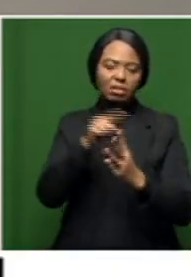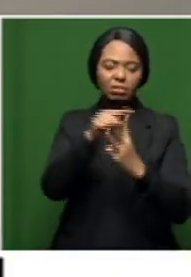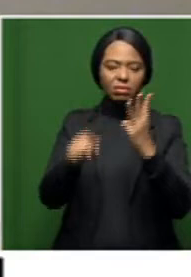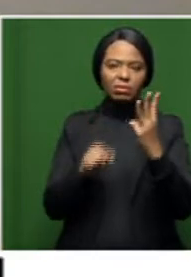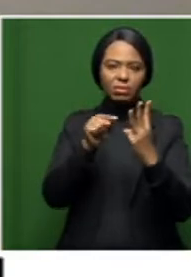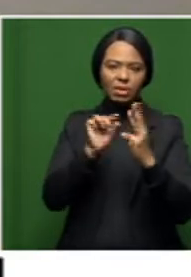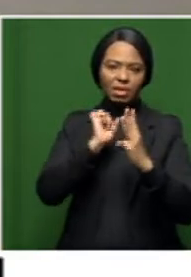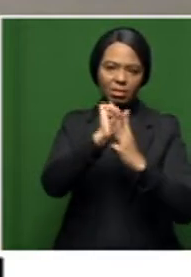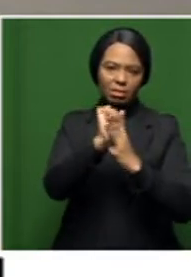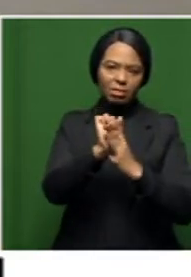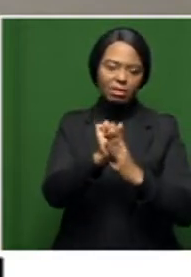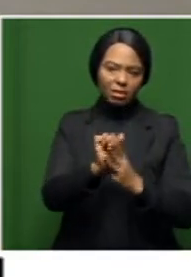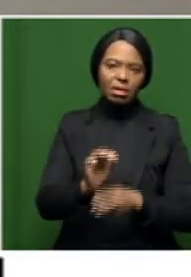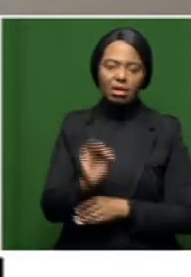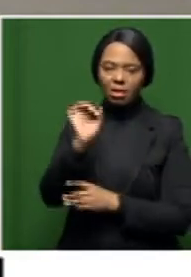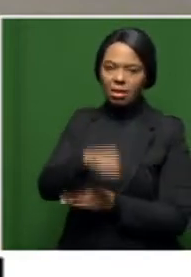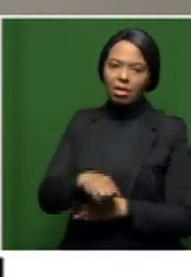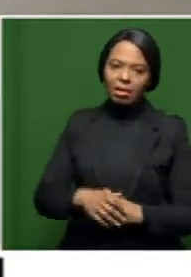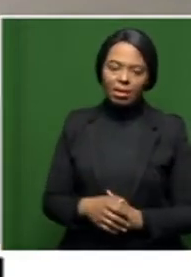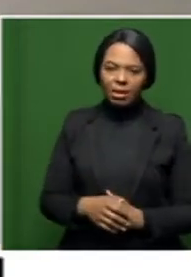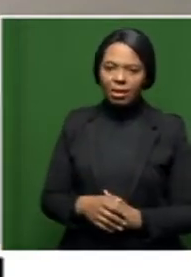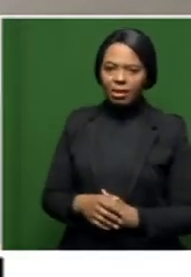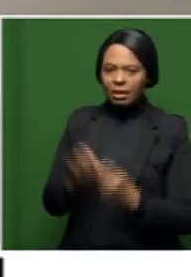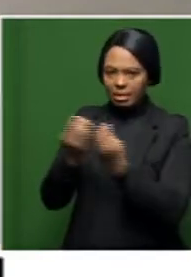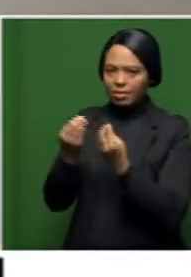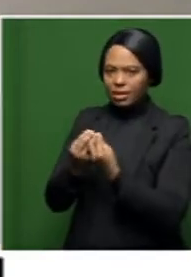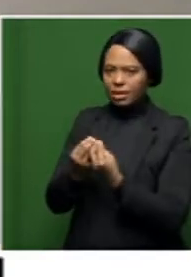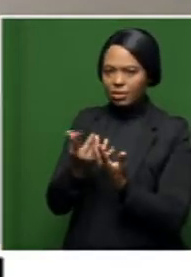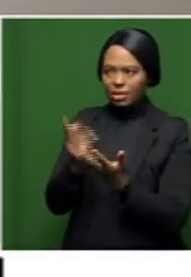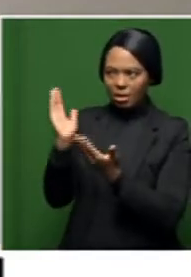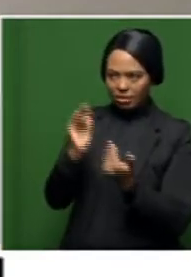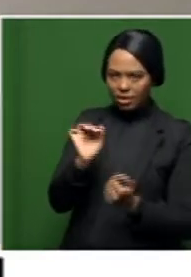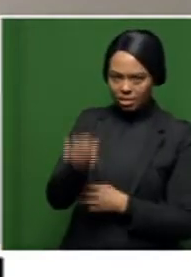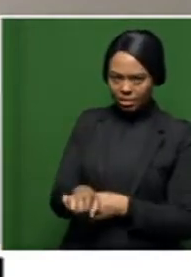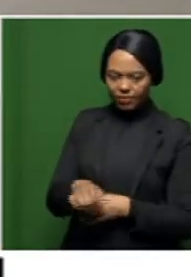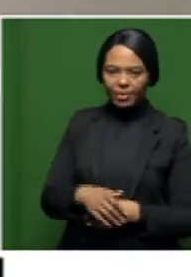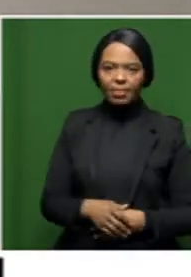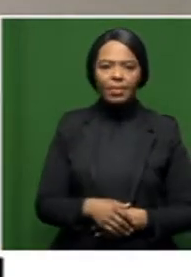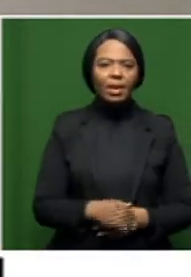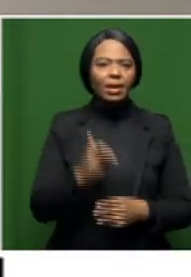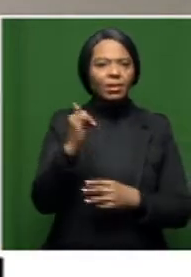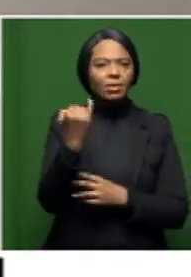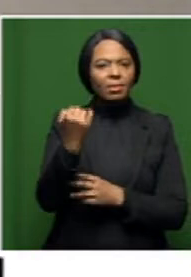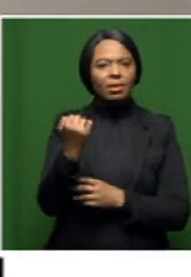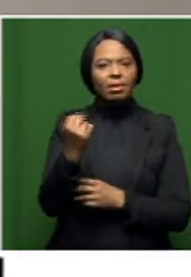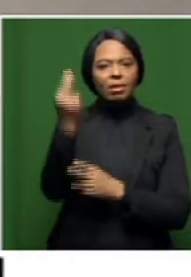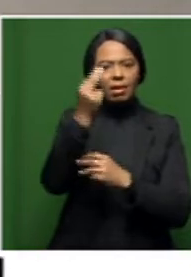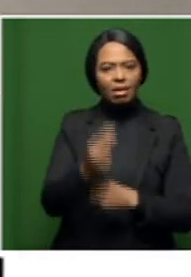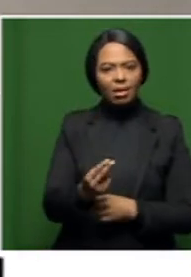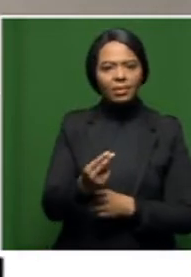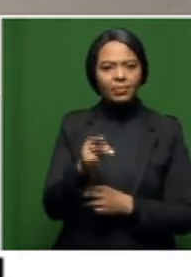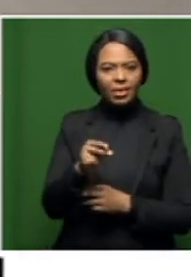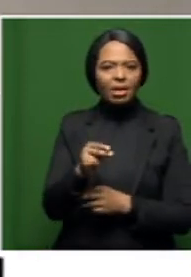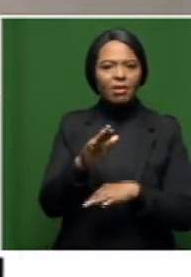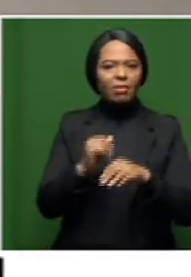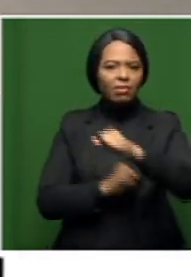And it certainly is something to look out for. Now, let's talk about how the Joburg Contemporary Art Foundation found its home